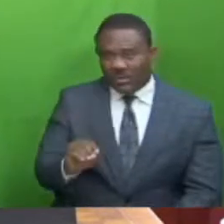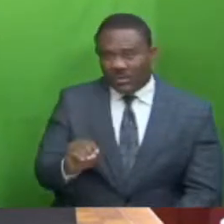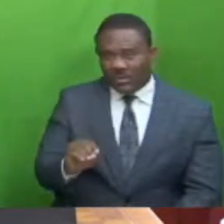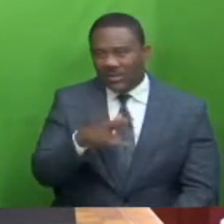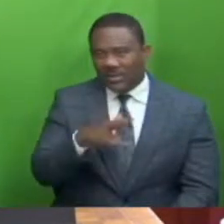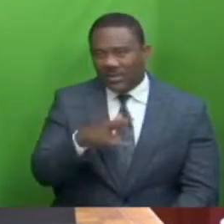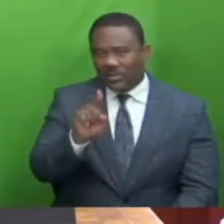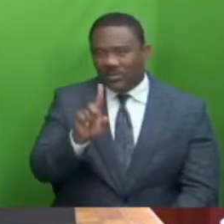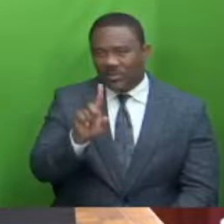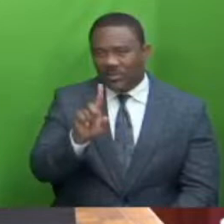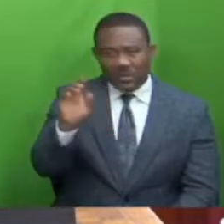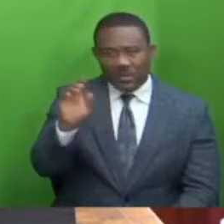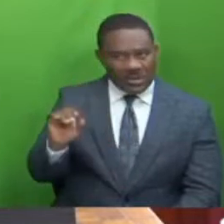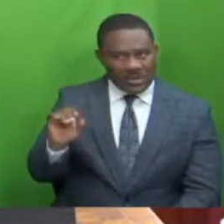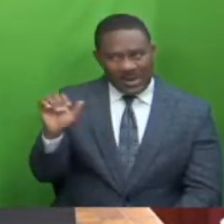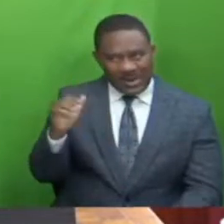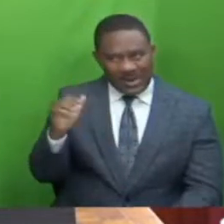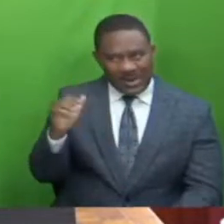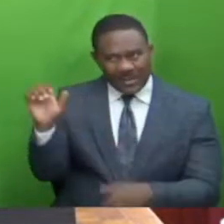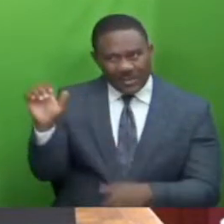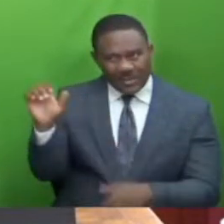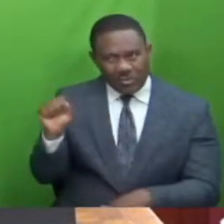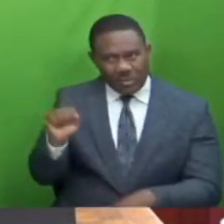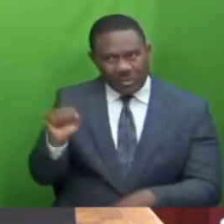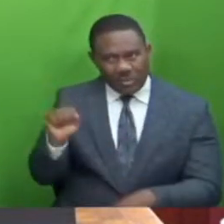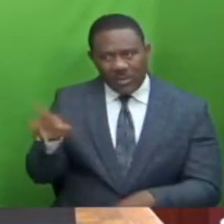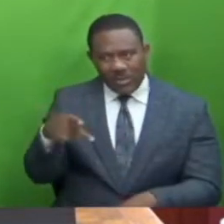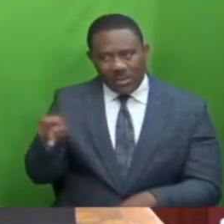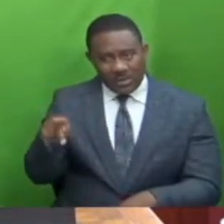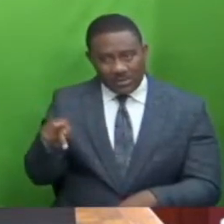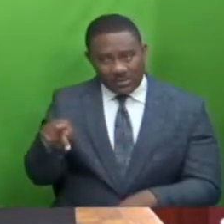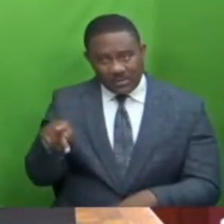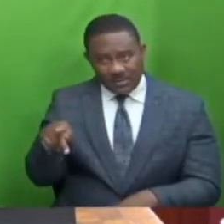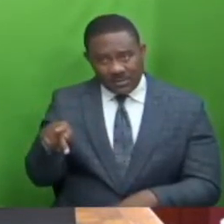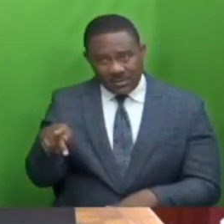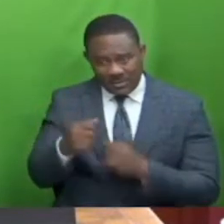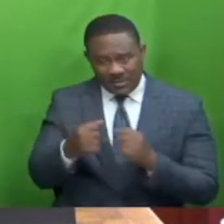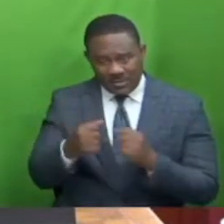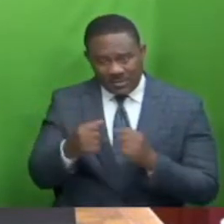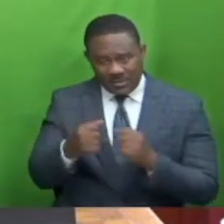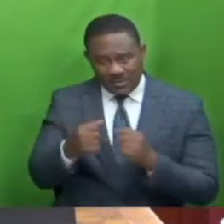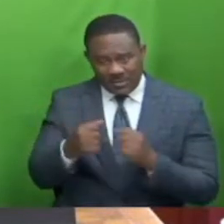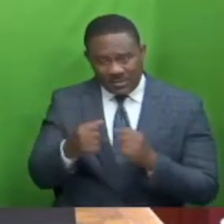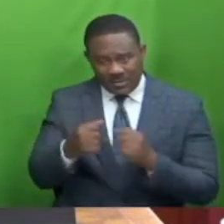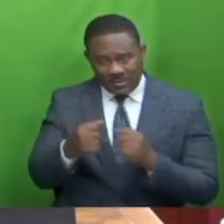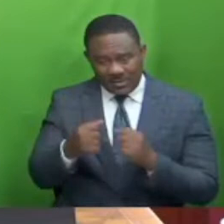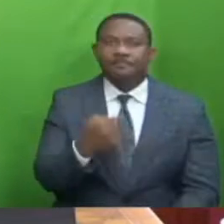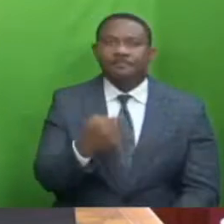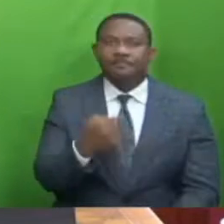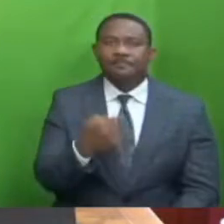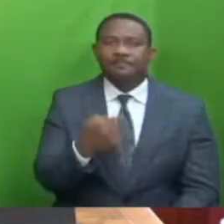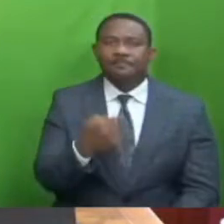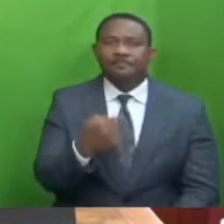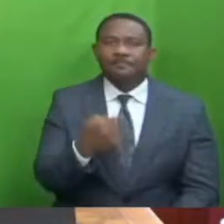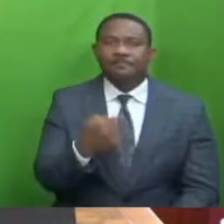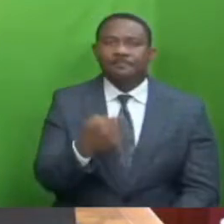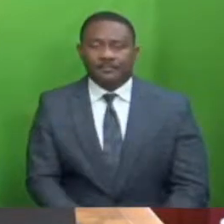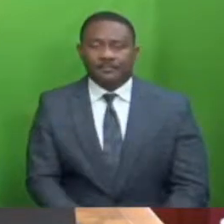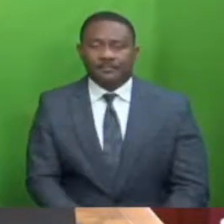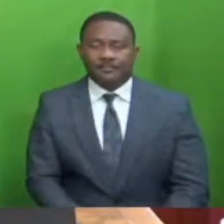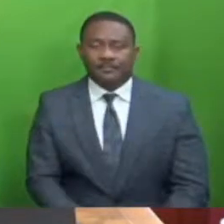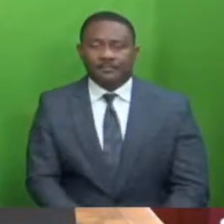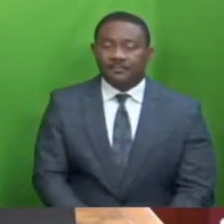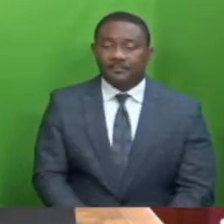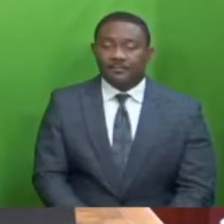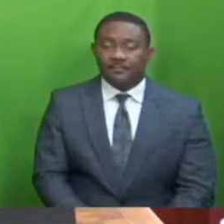3.1% against the US dollar and the pound, respectively, in 2021. And gross